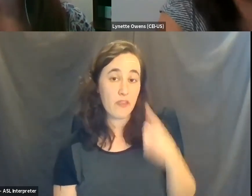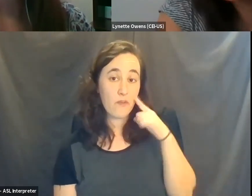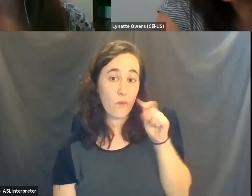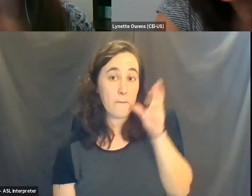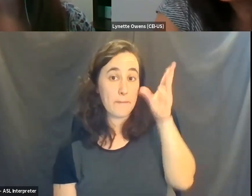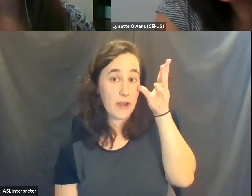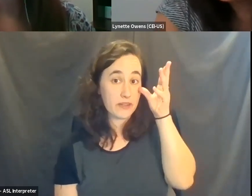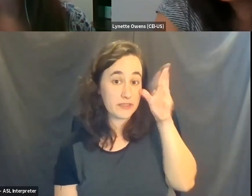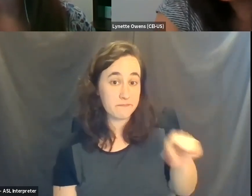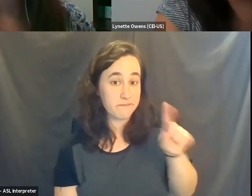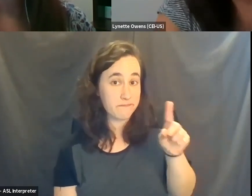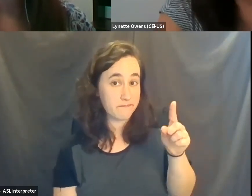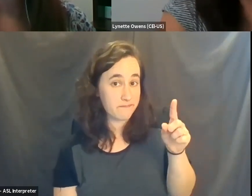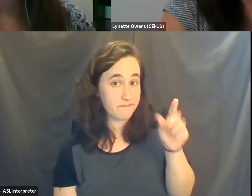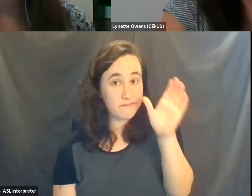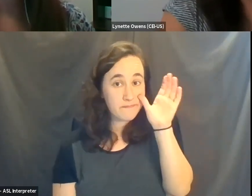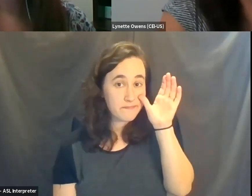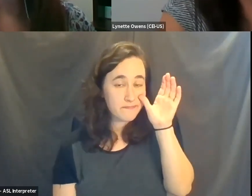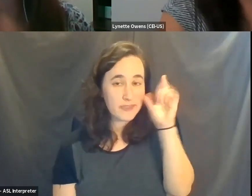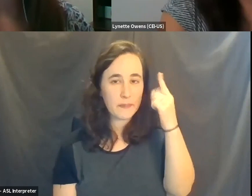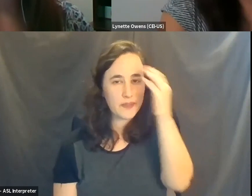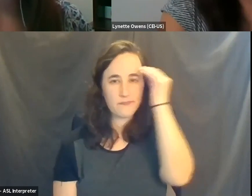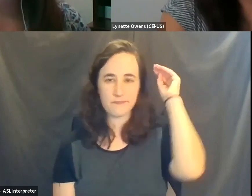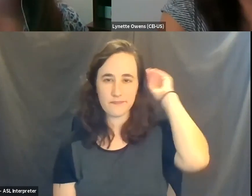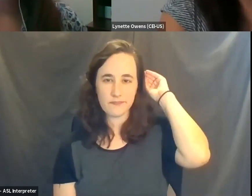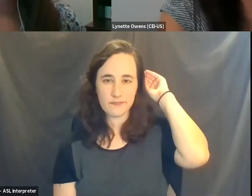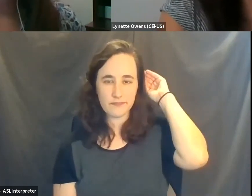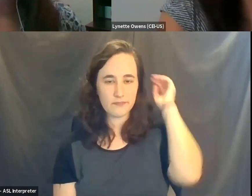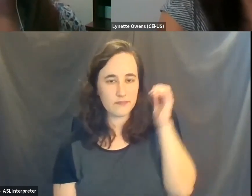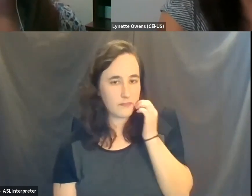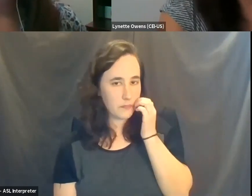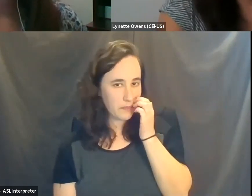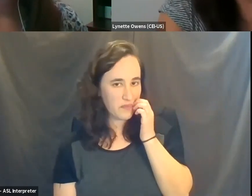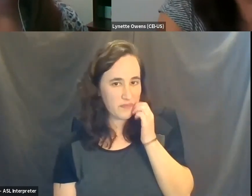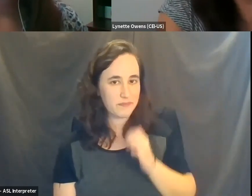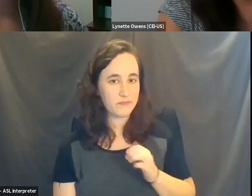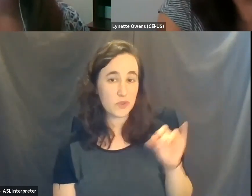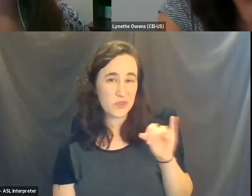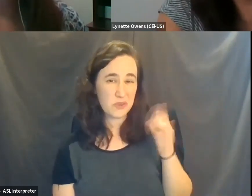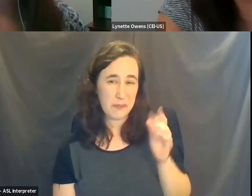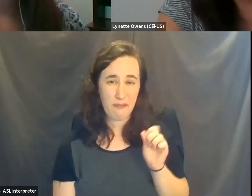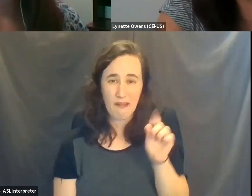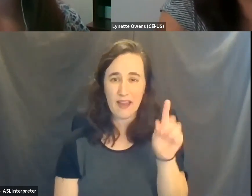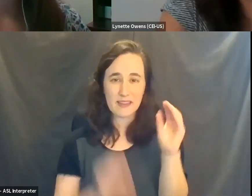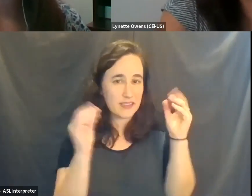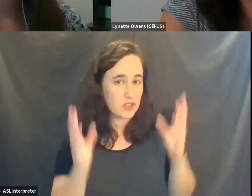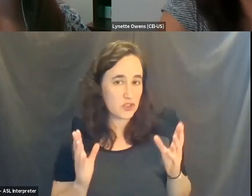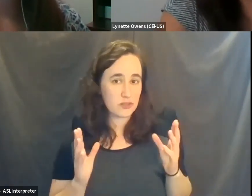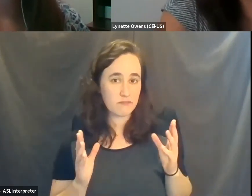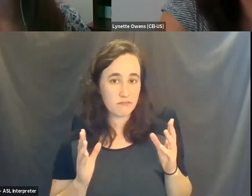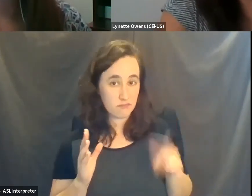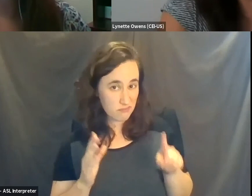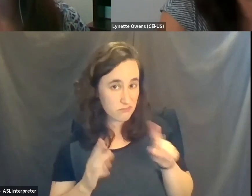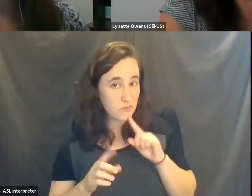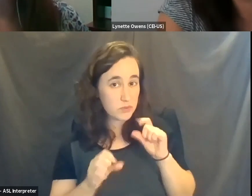a something to keep in mind, and maybe even to ask the teachers if they are accounting for that at